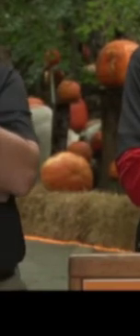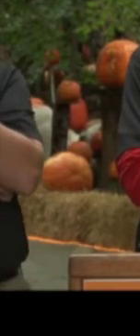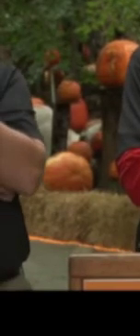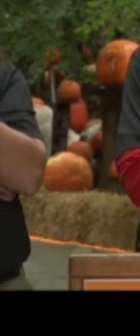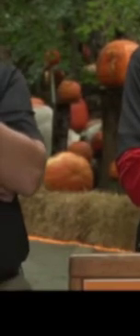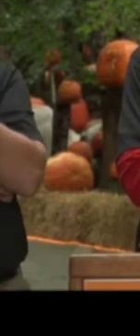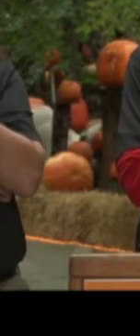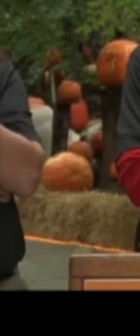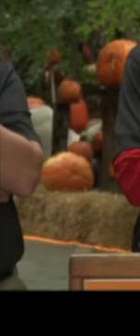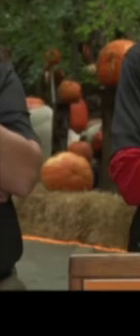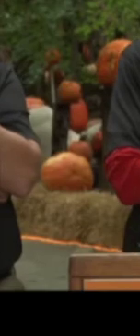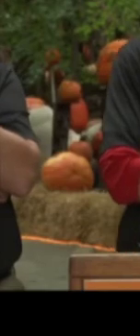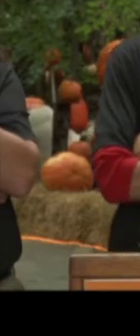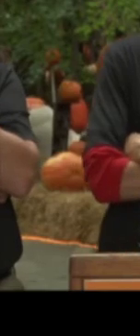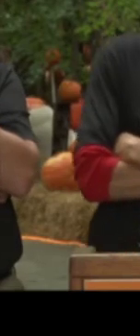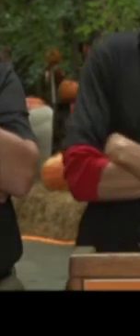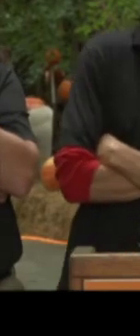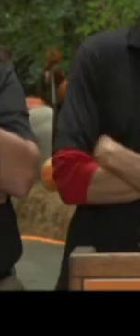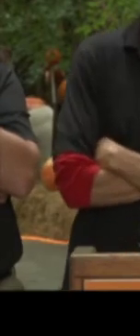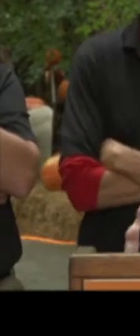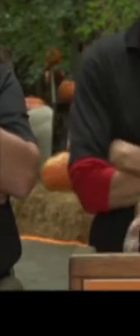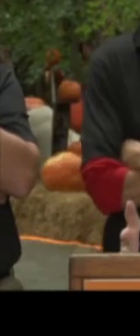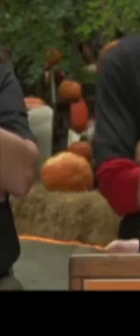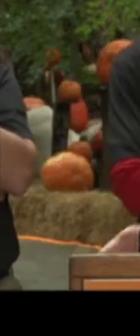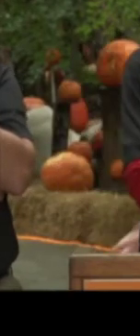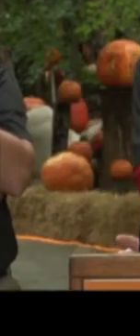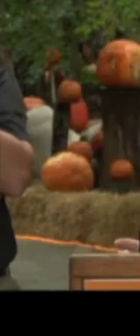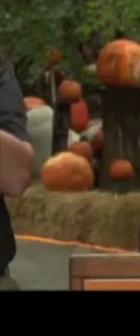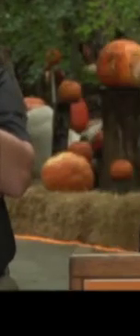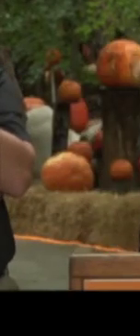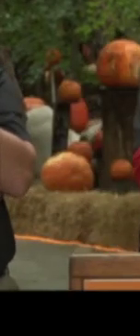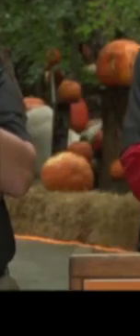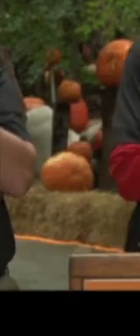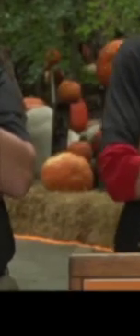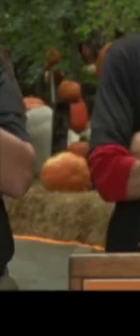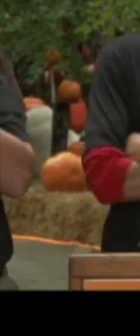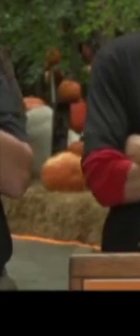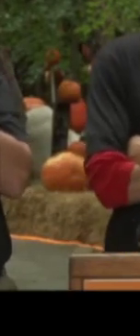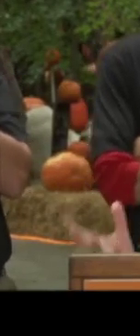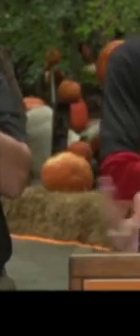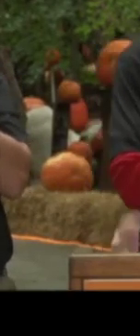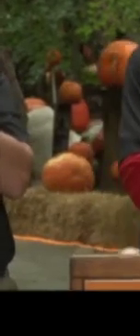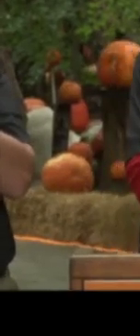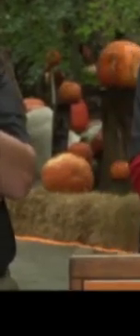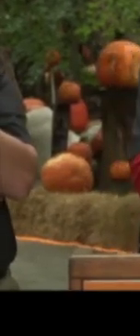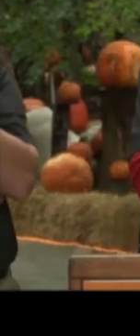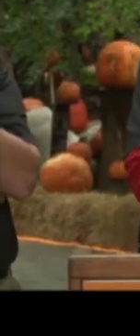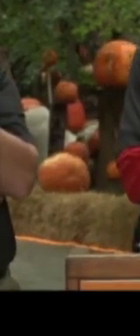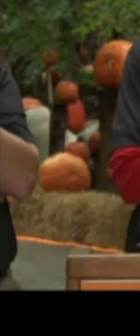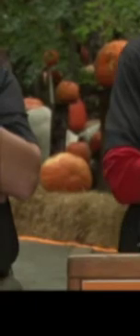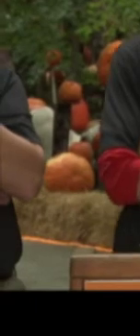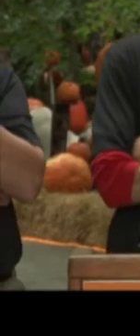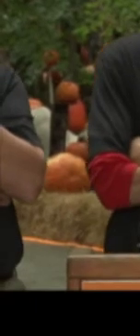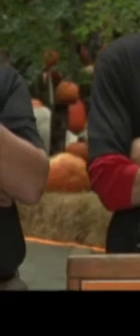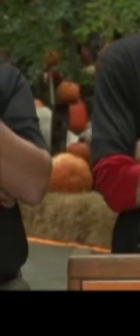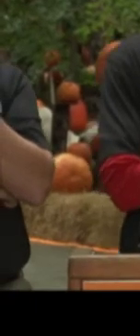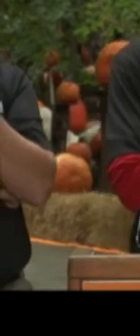thank Travis and Paul again for everything that you do to support our